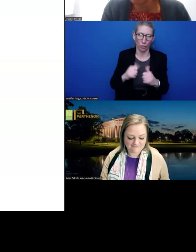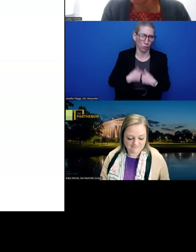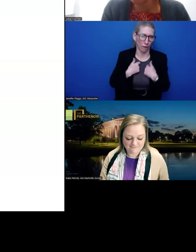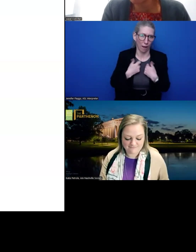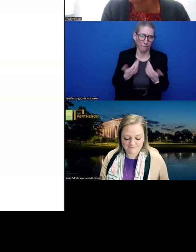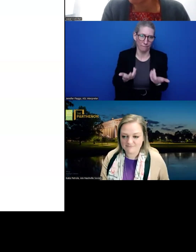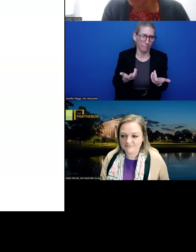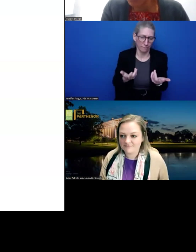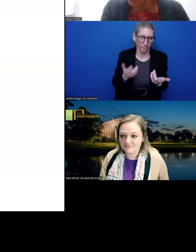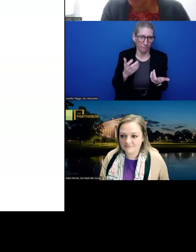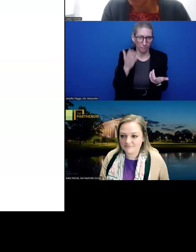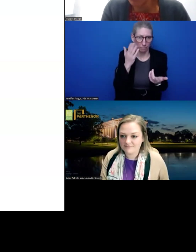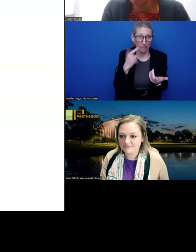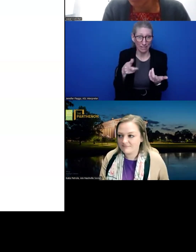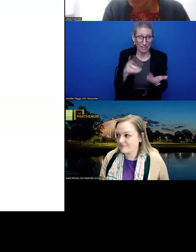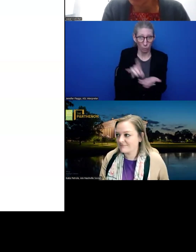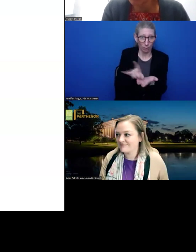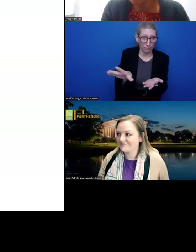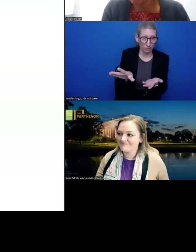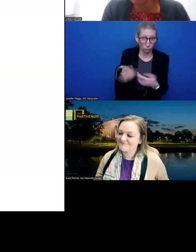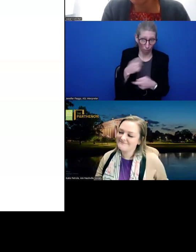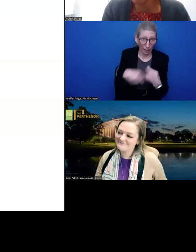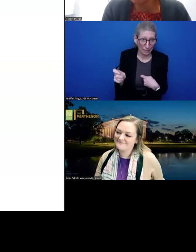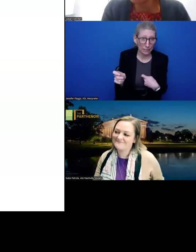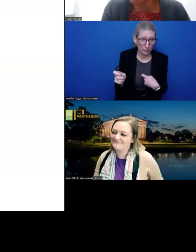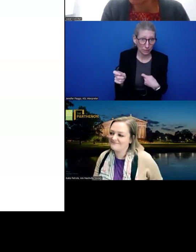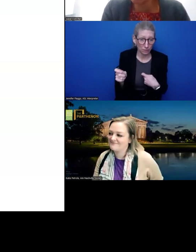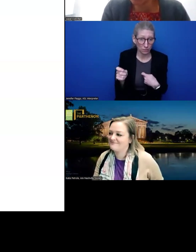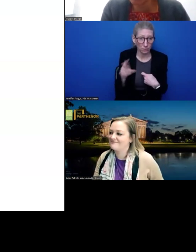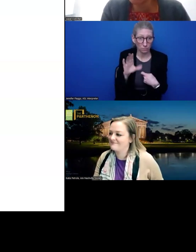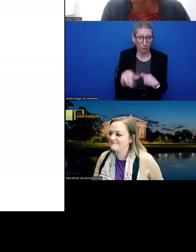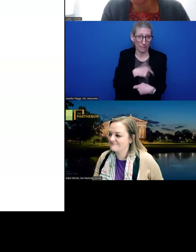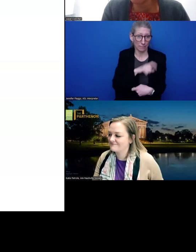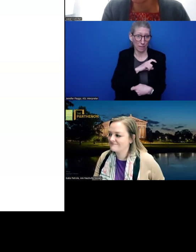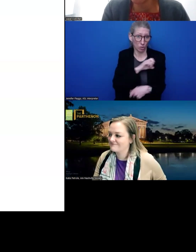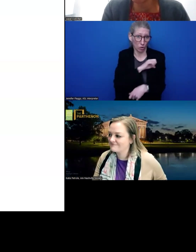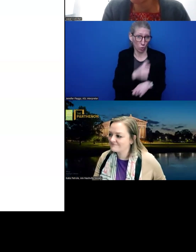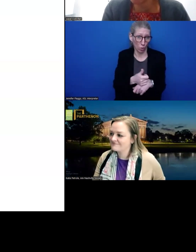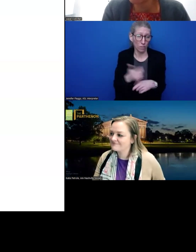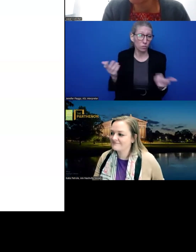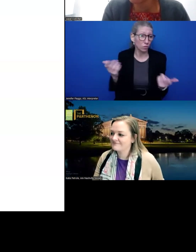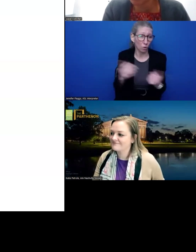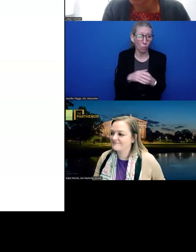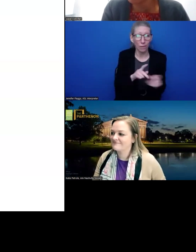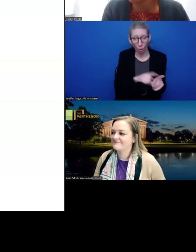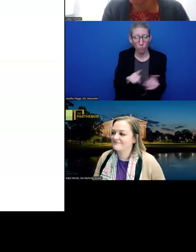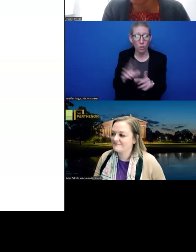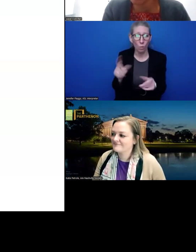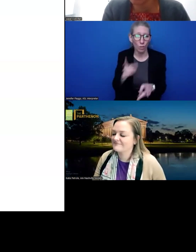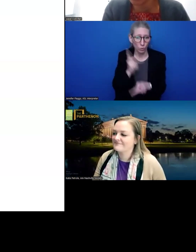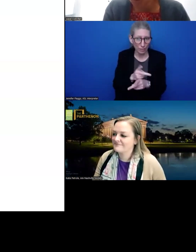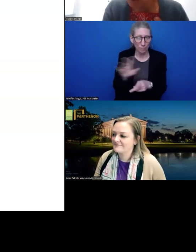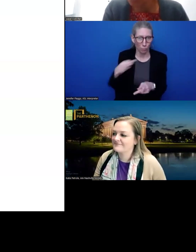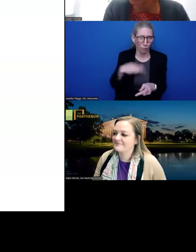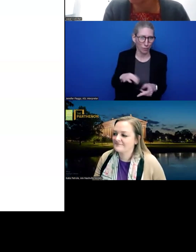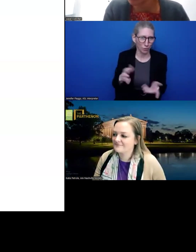period because they were displaced. They were replaced by Spanish authorities. So basically, they also want to keep their privileges,